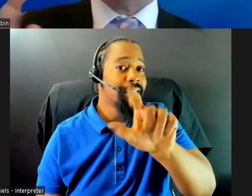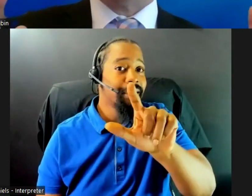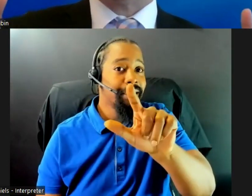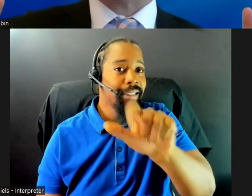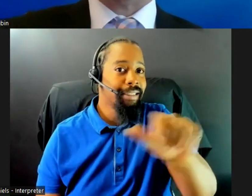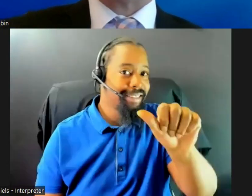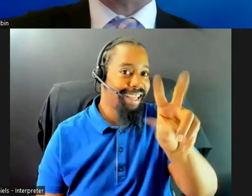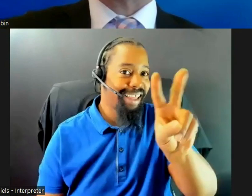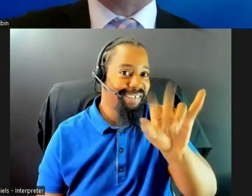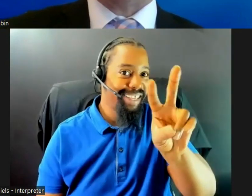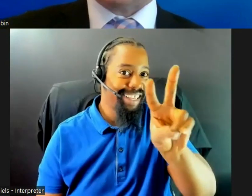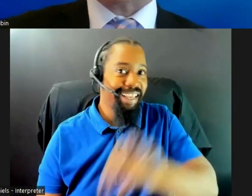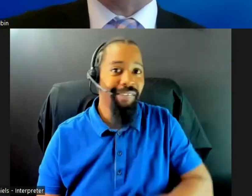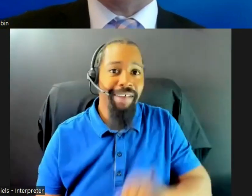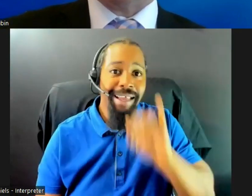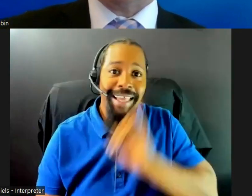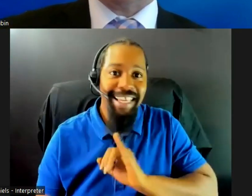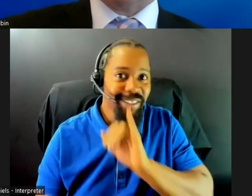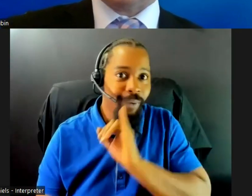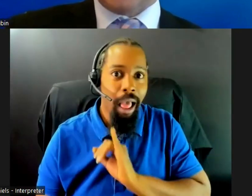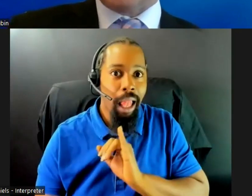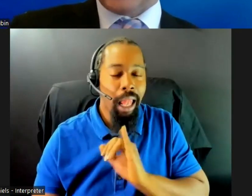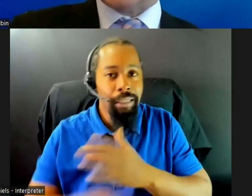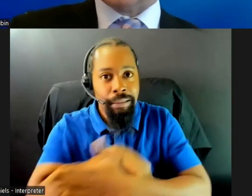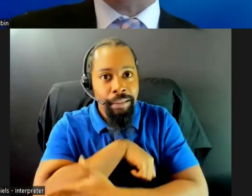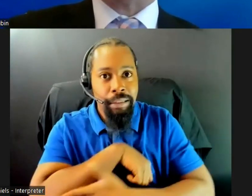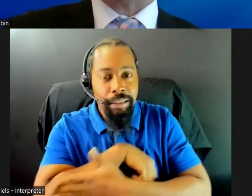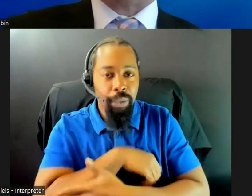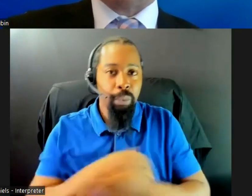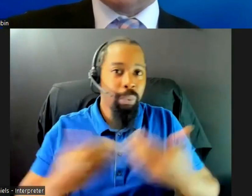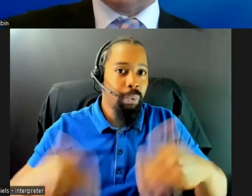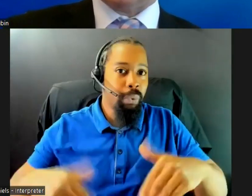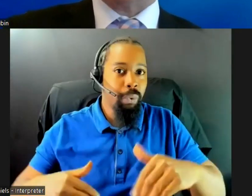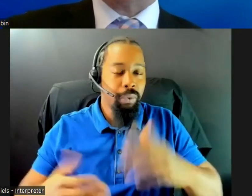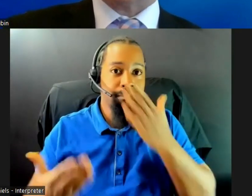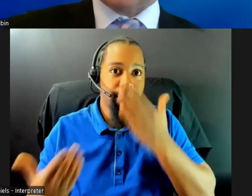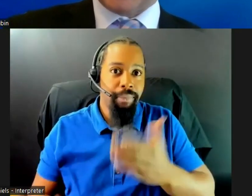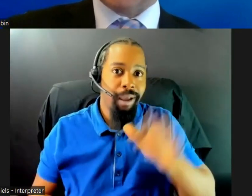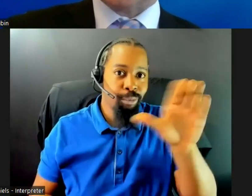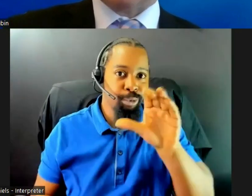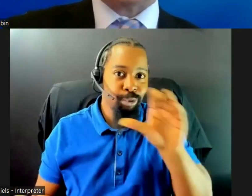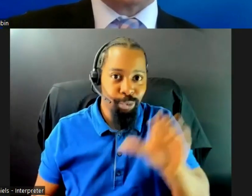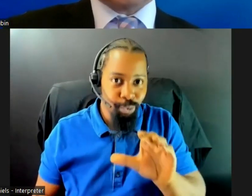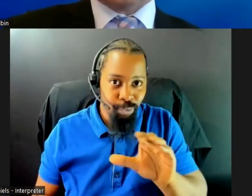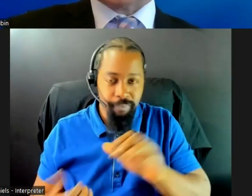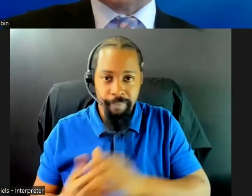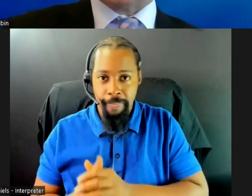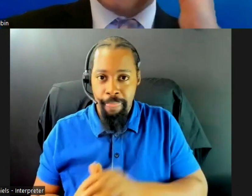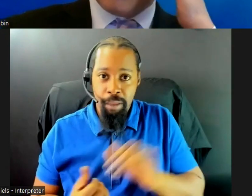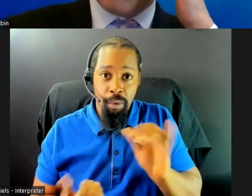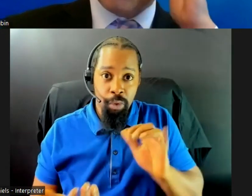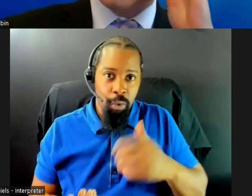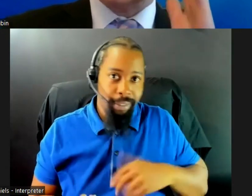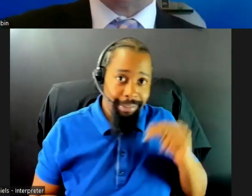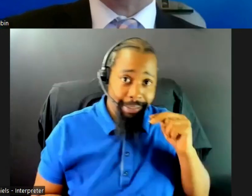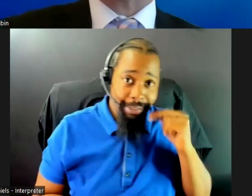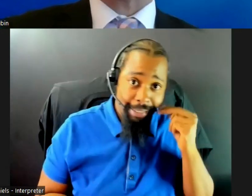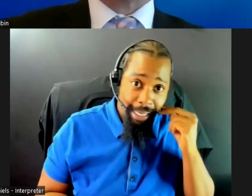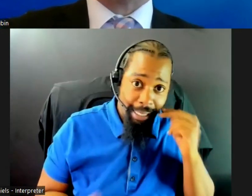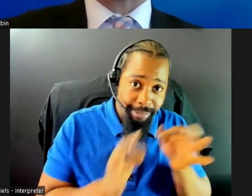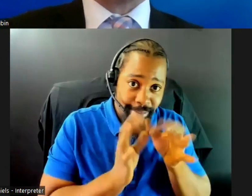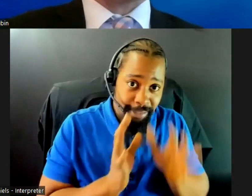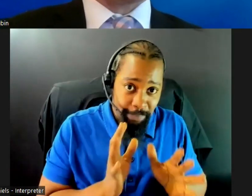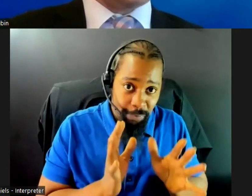And Zoom, right, makes it all possible. And we have Nate Daniels providing sign language services. Alexis is here from the Rubin